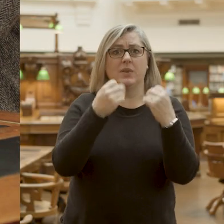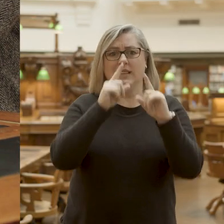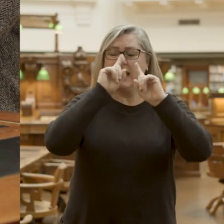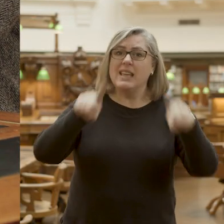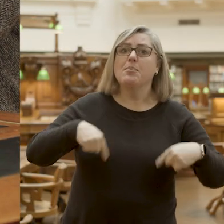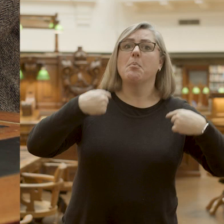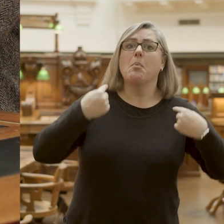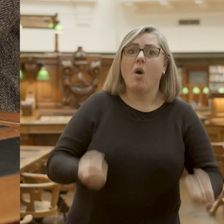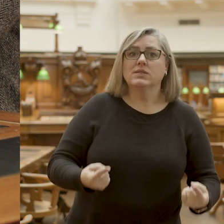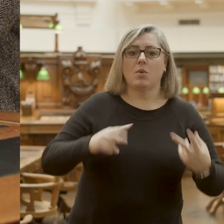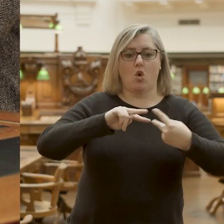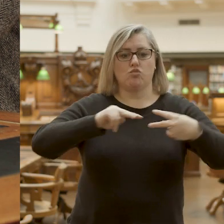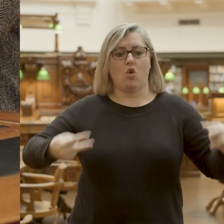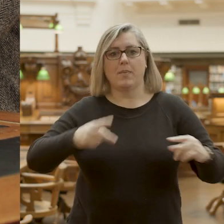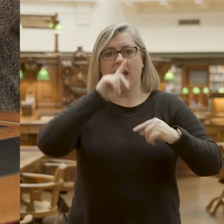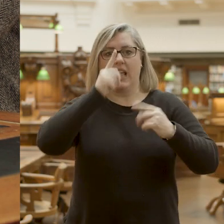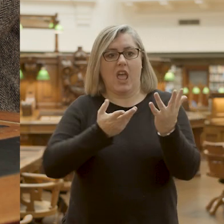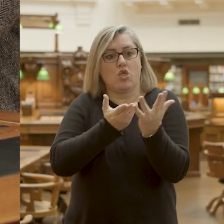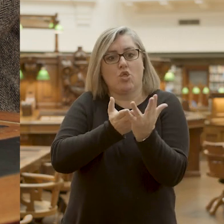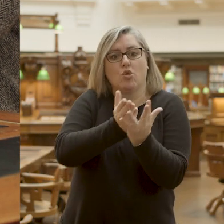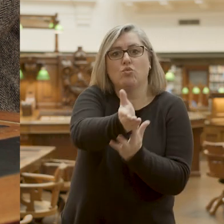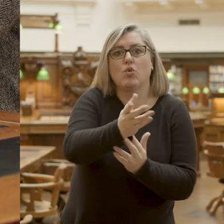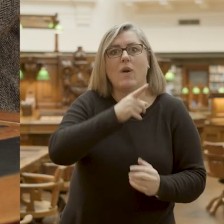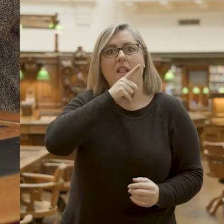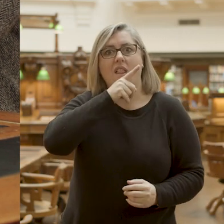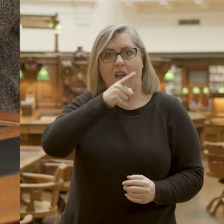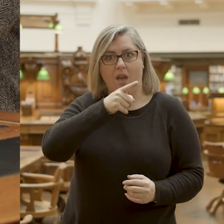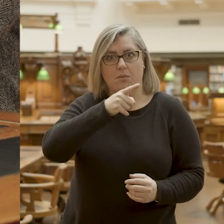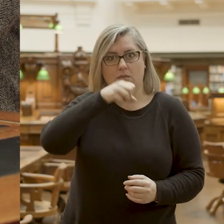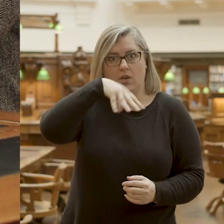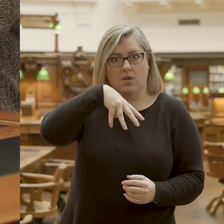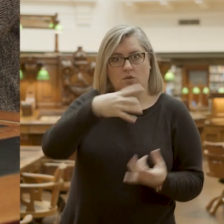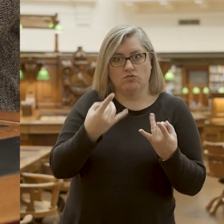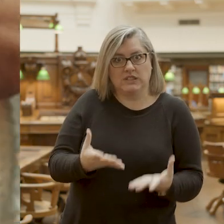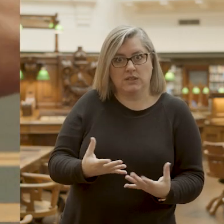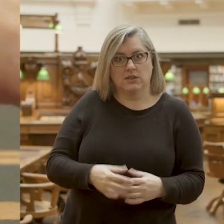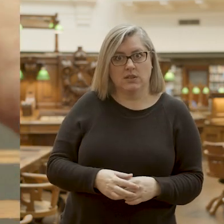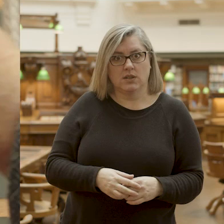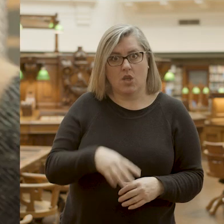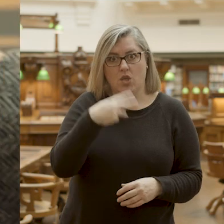that rope can get through that lamp. Are you ready? Here we go.